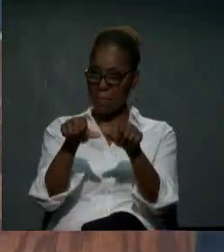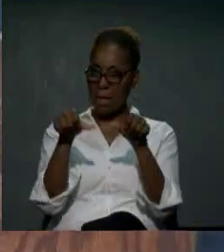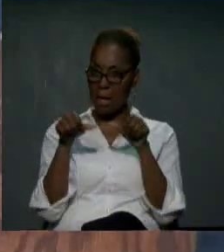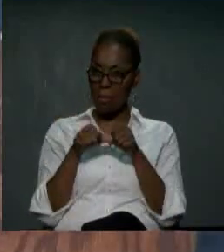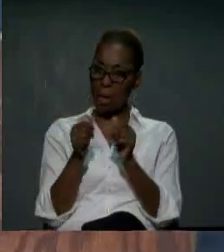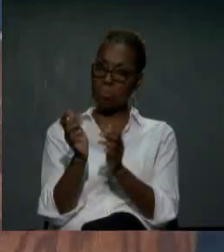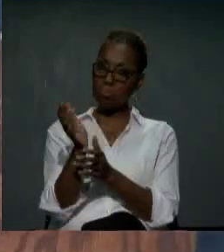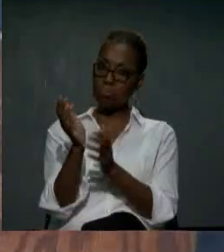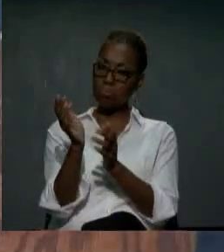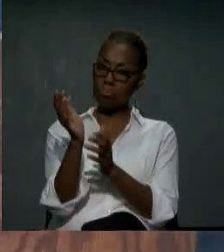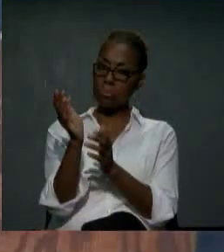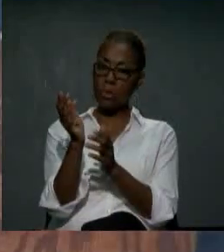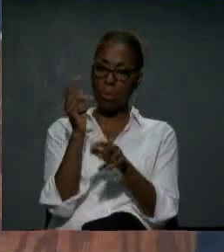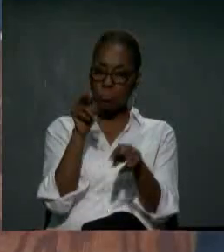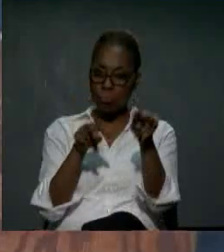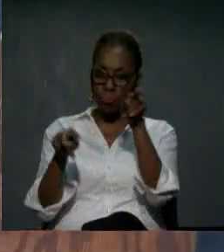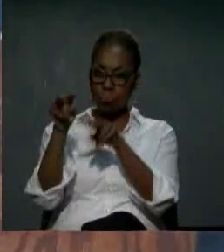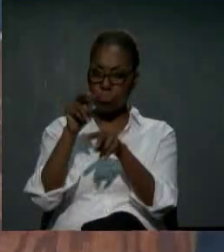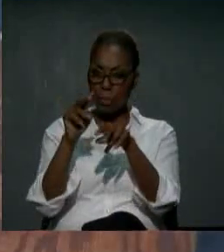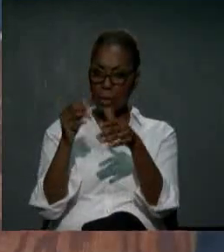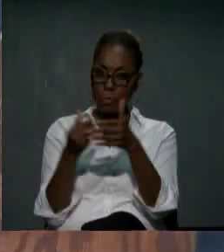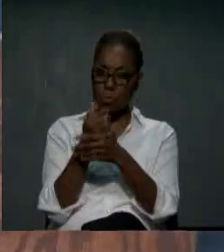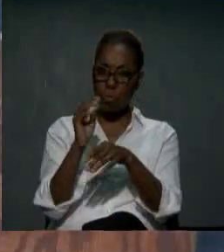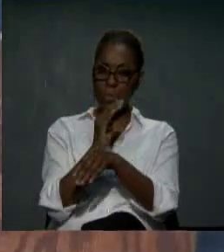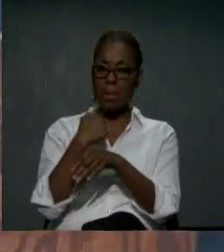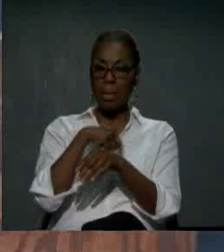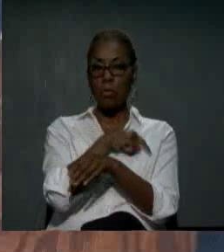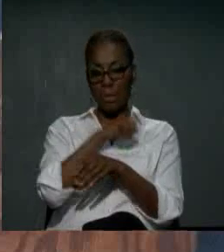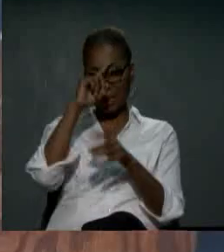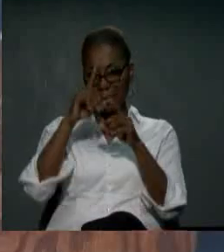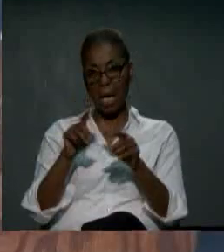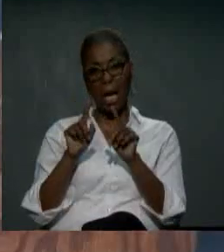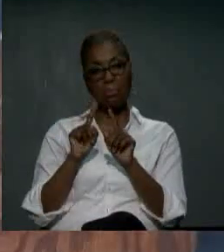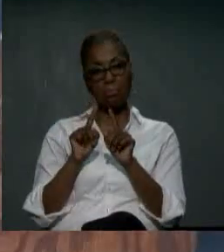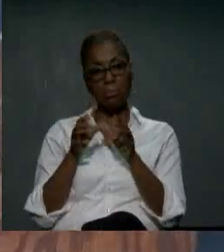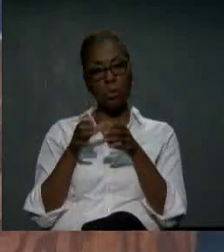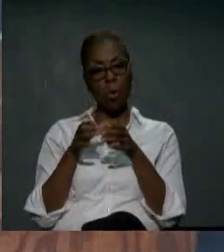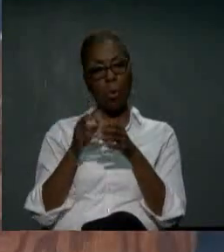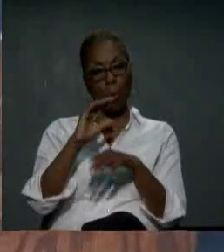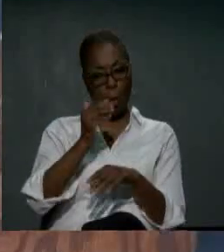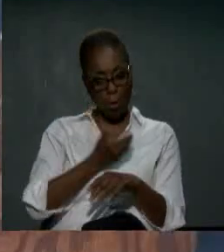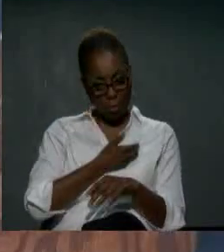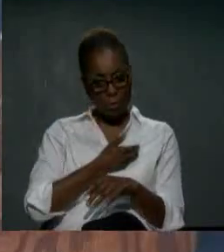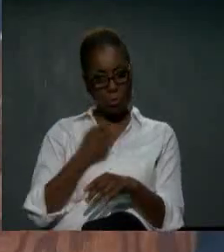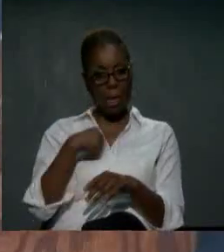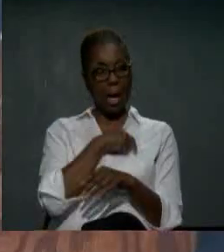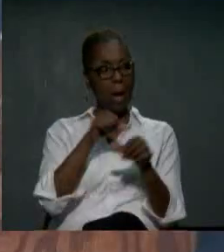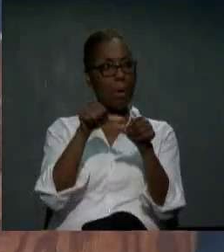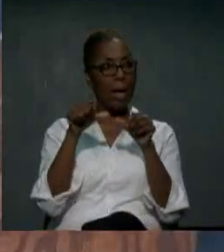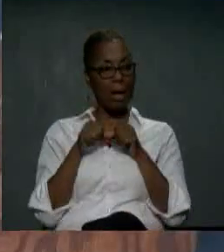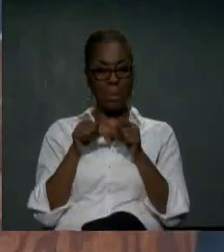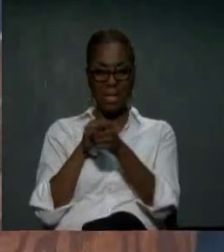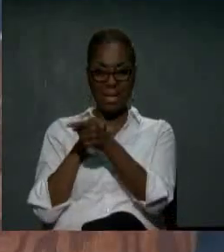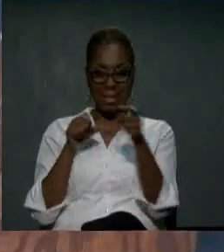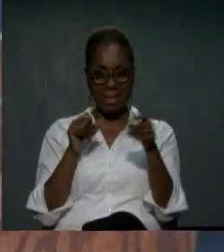seen that the new business had moved in, so we decided to go over and welcome them to the neighborhood. This is a very proactive business. They're for the